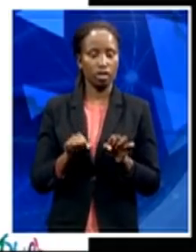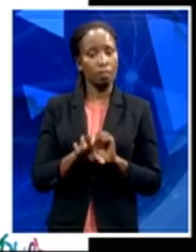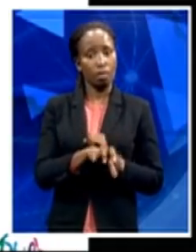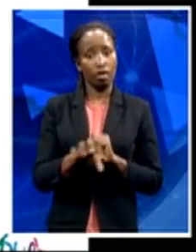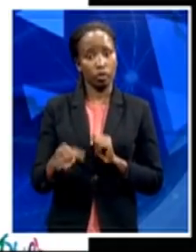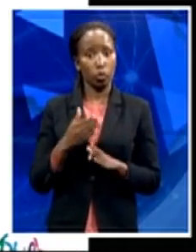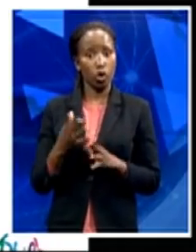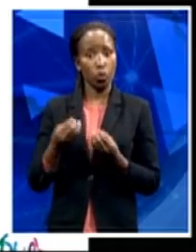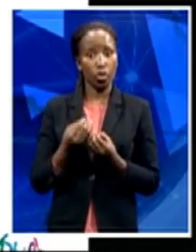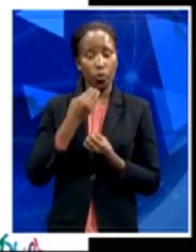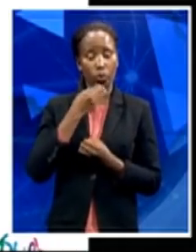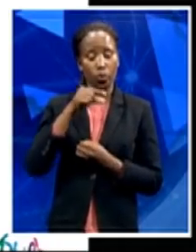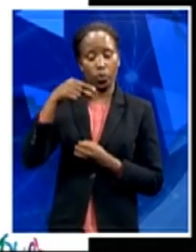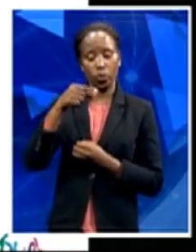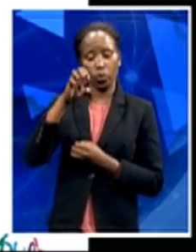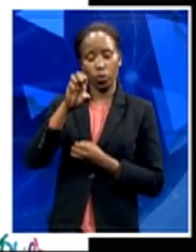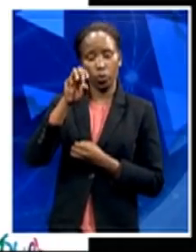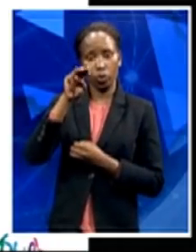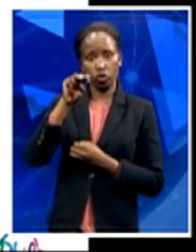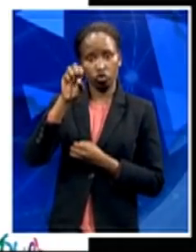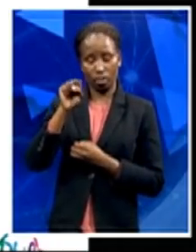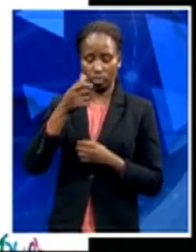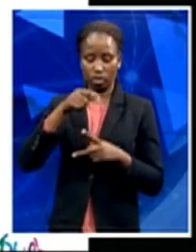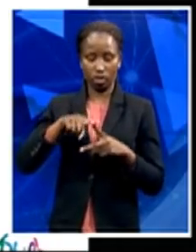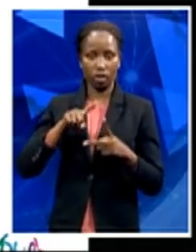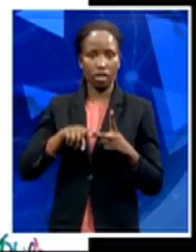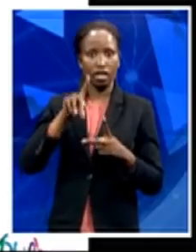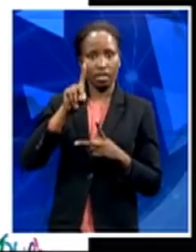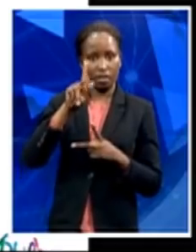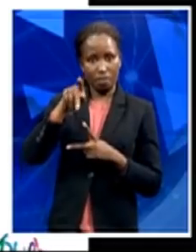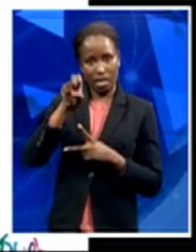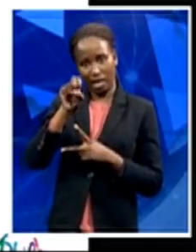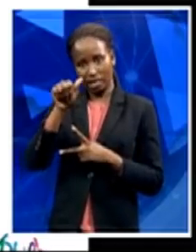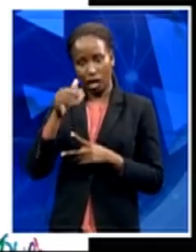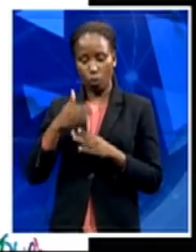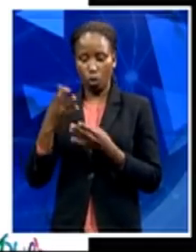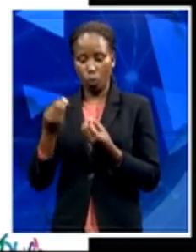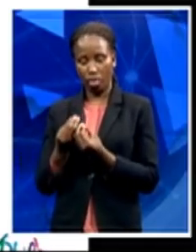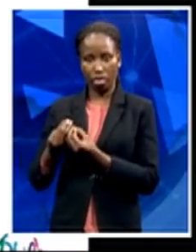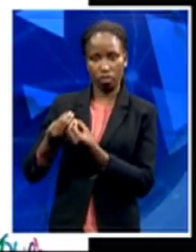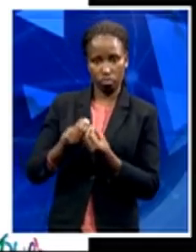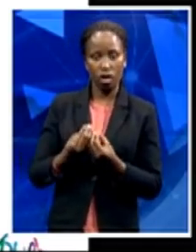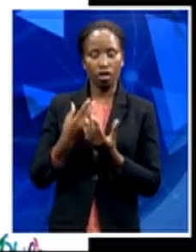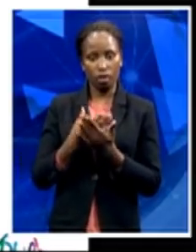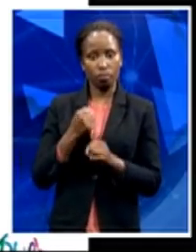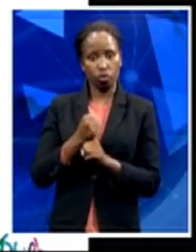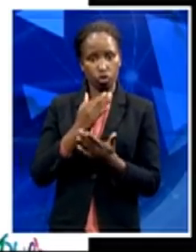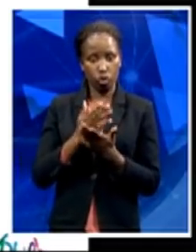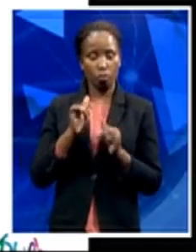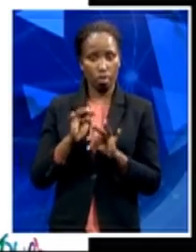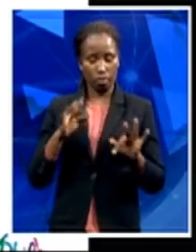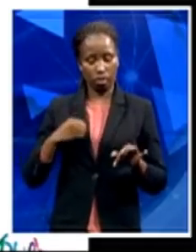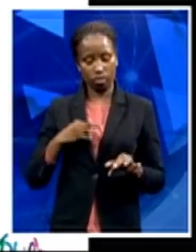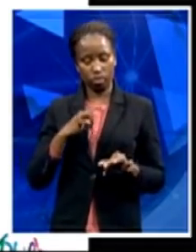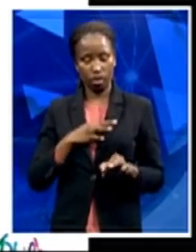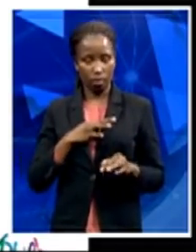DPSA to ensure that information for the uninsured public servants is provided so that they can also benefit